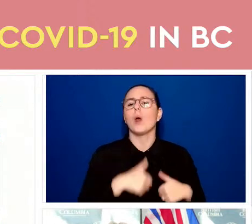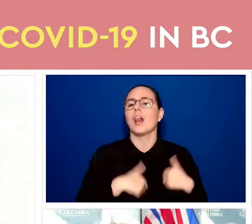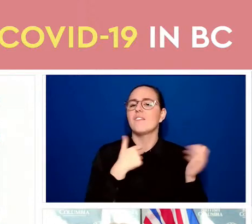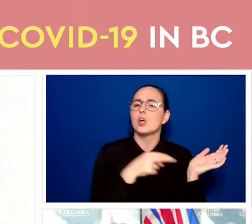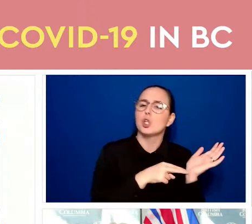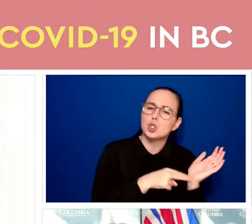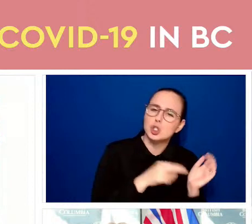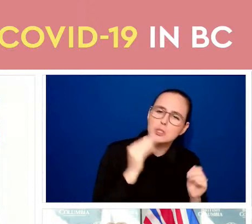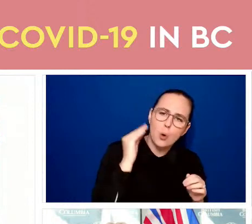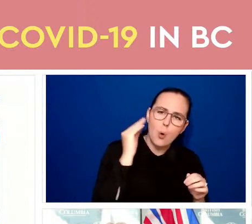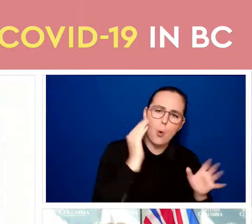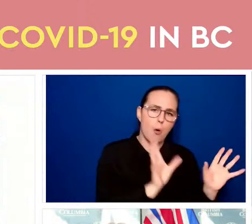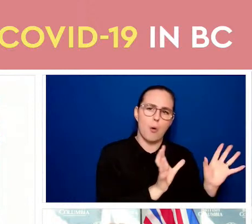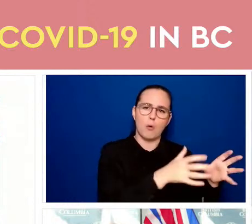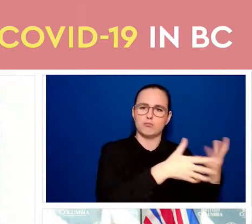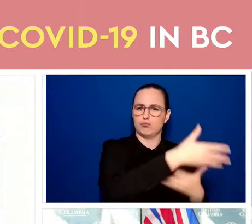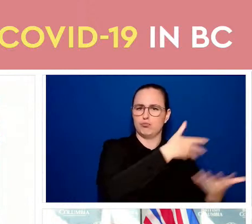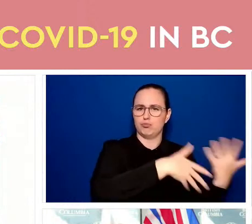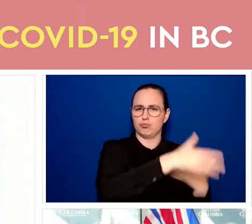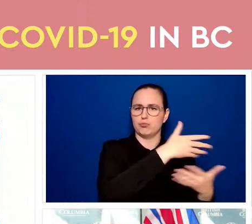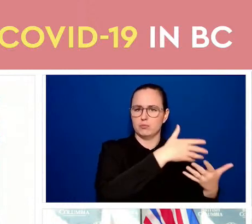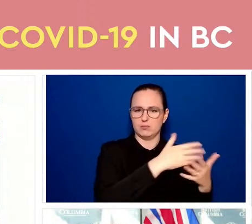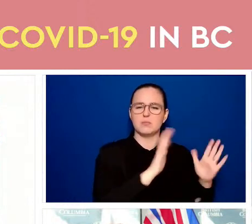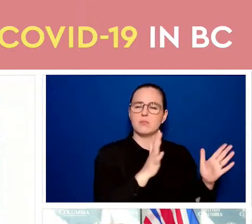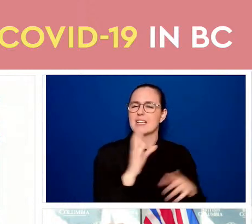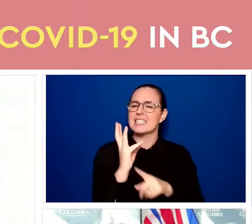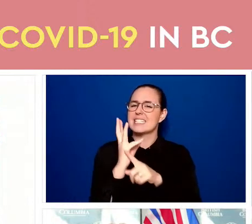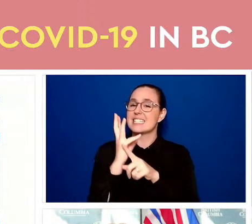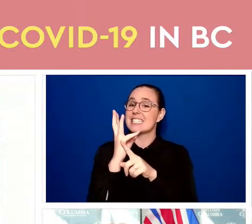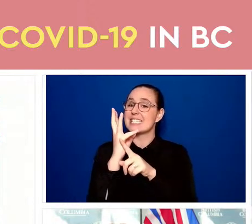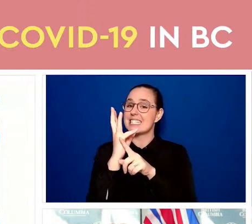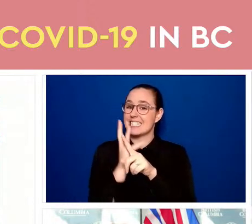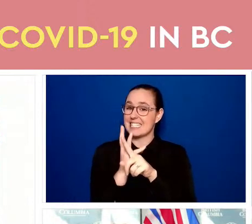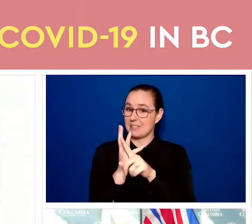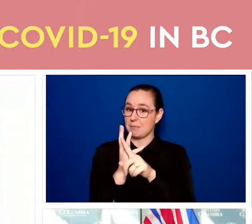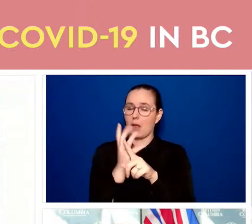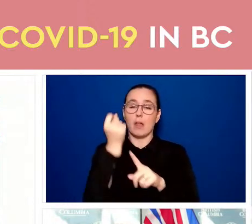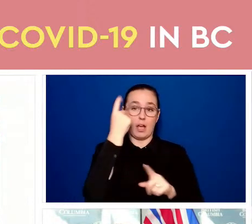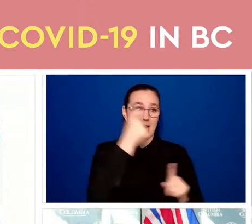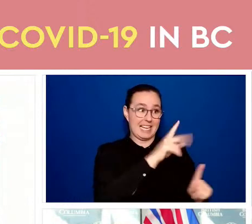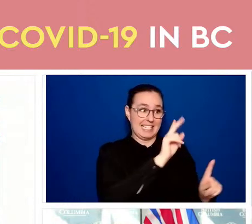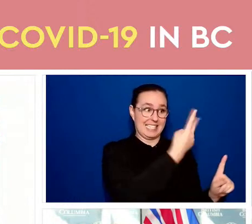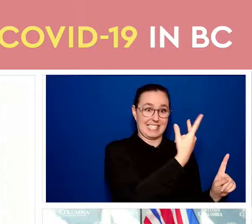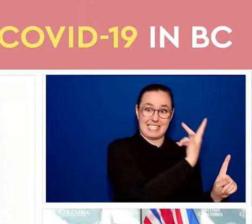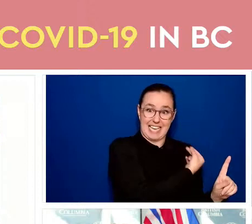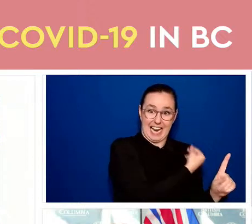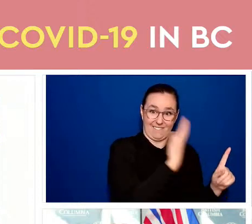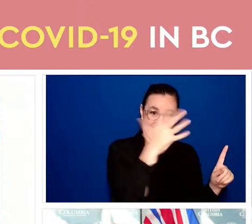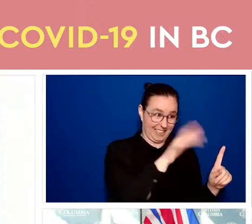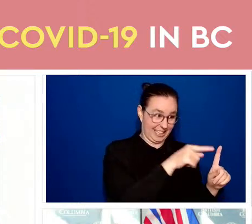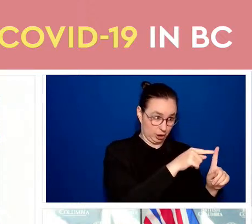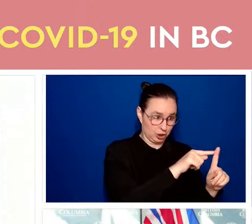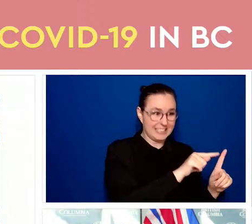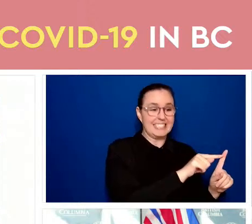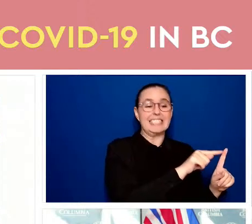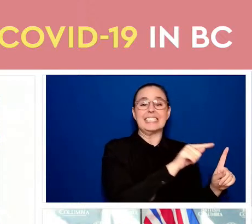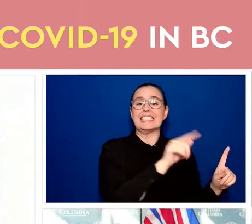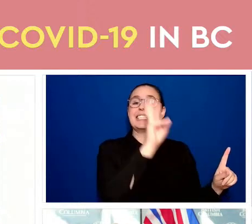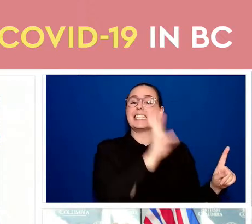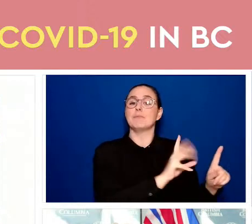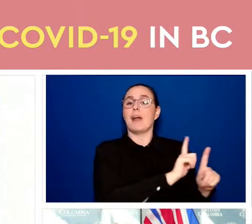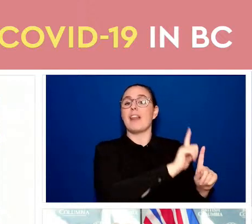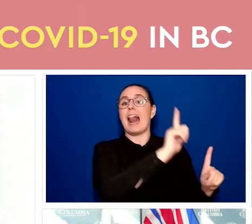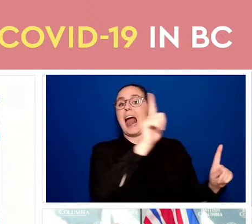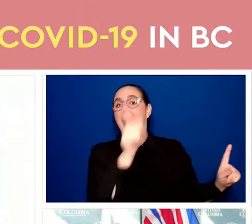out shows that somewhere around 6 months is probably, after dose 2, is probably the best time to do that. So starting next